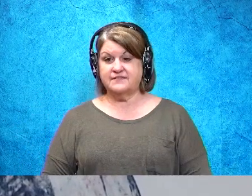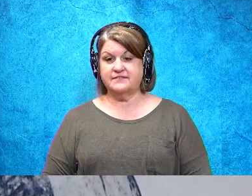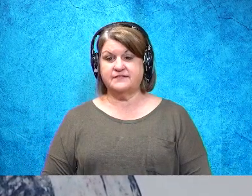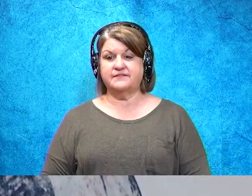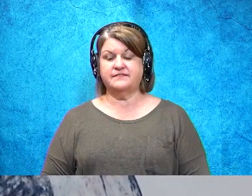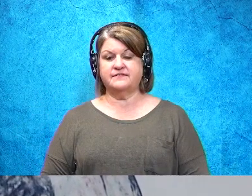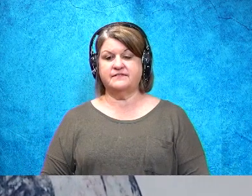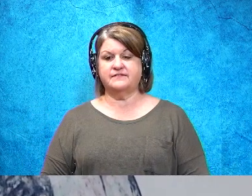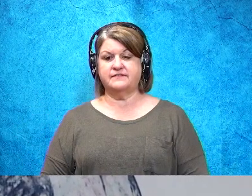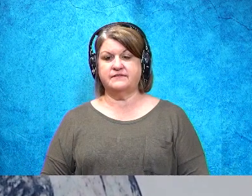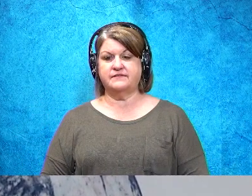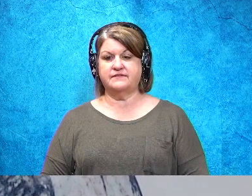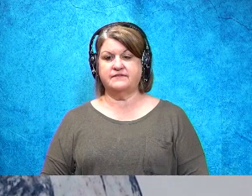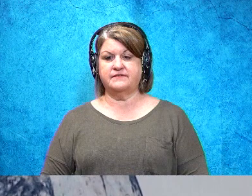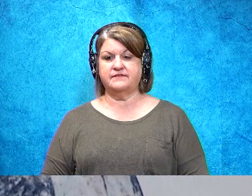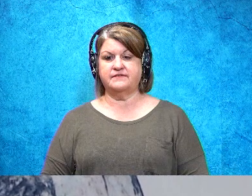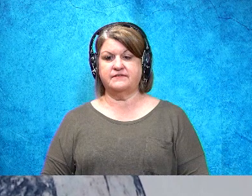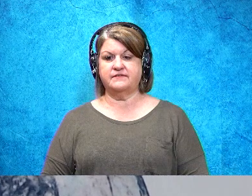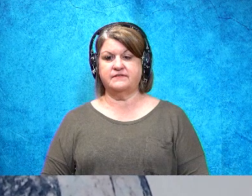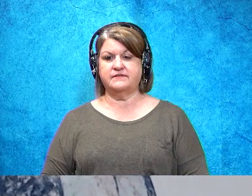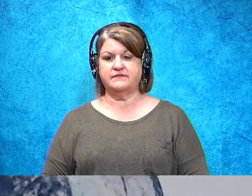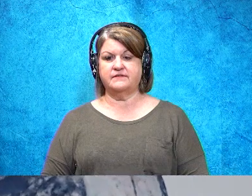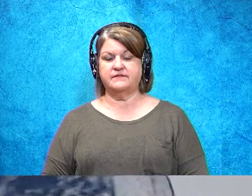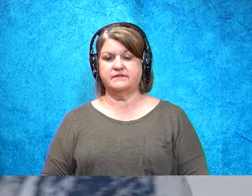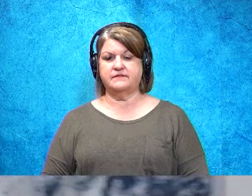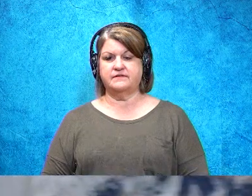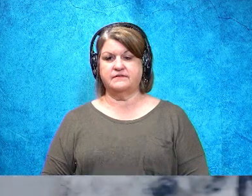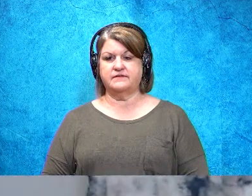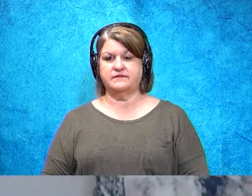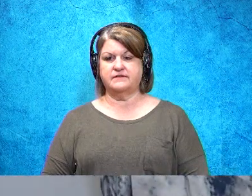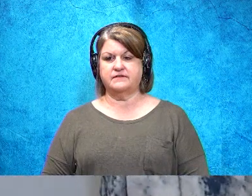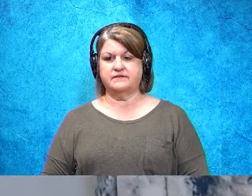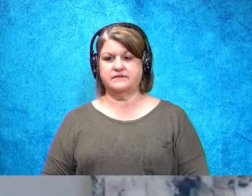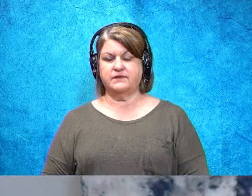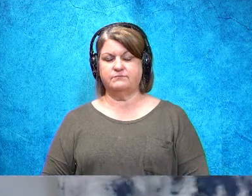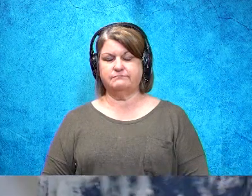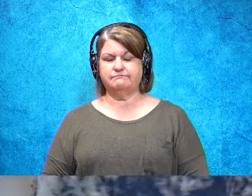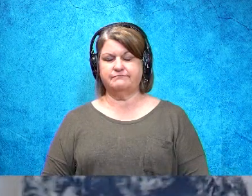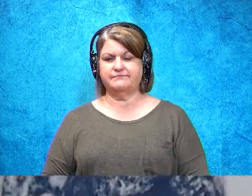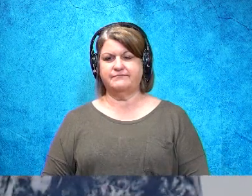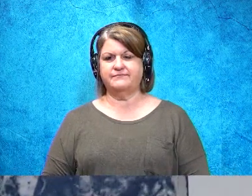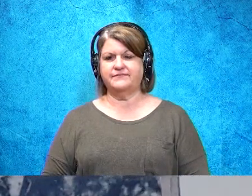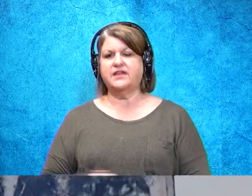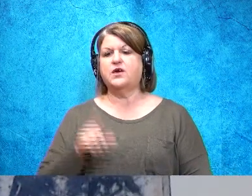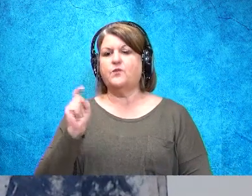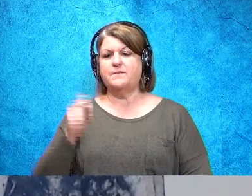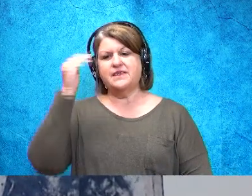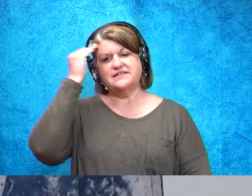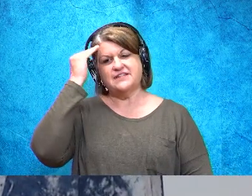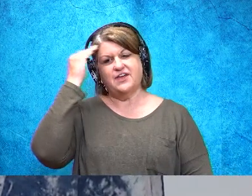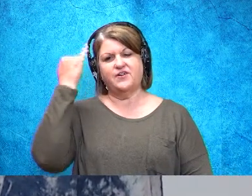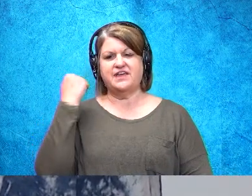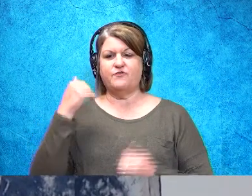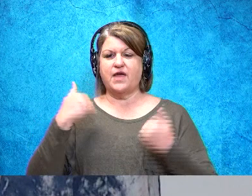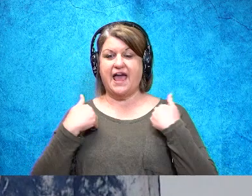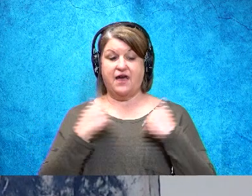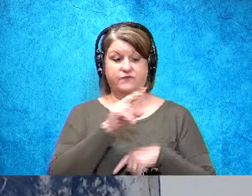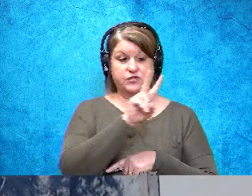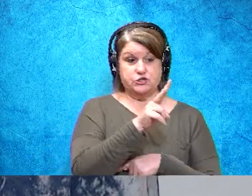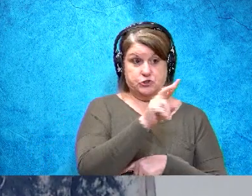So we must know that if we have 2